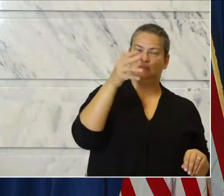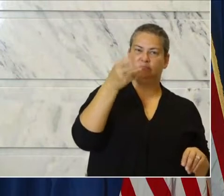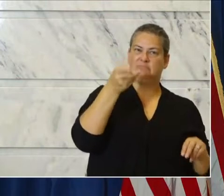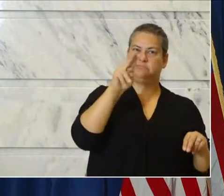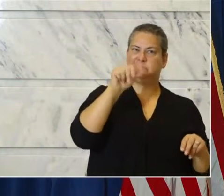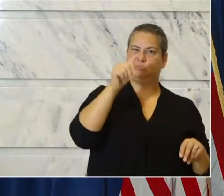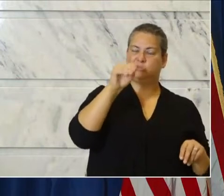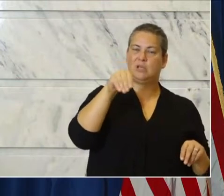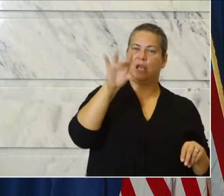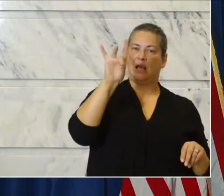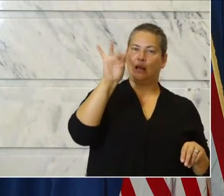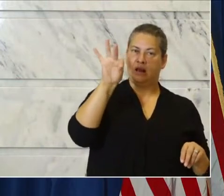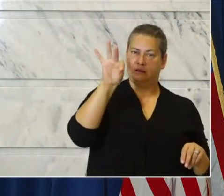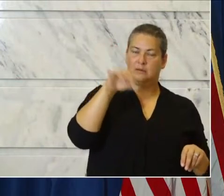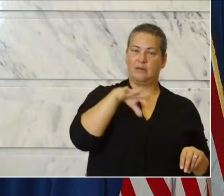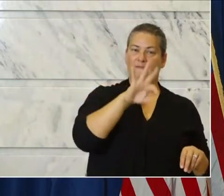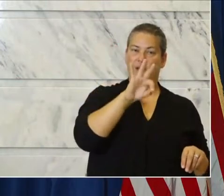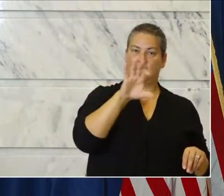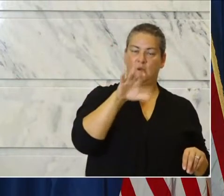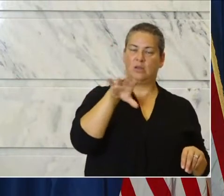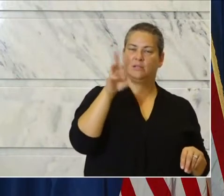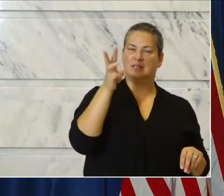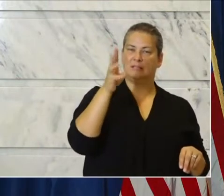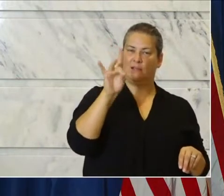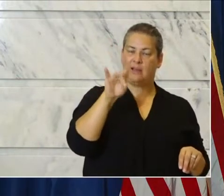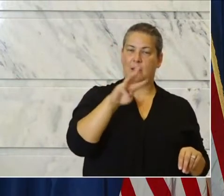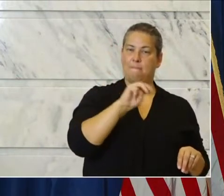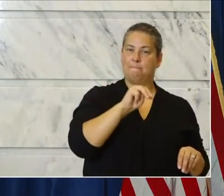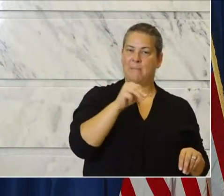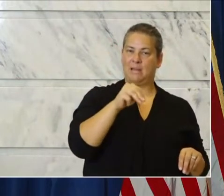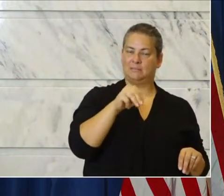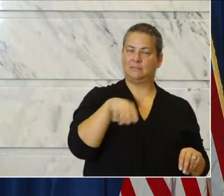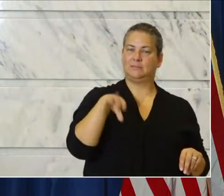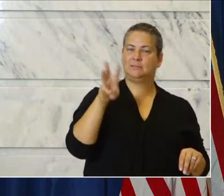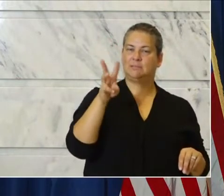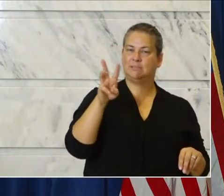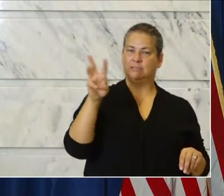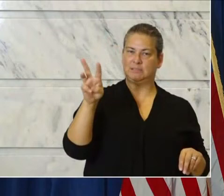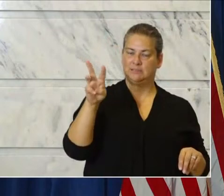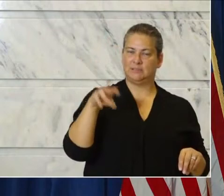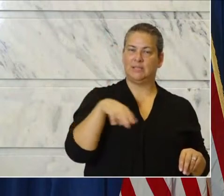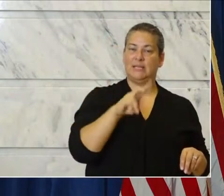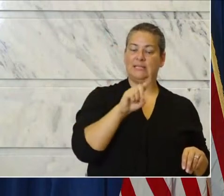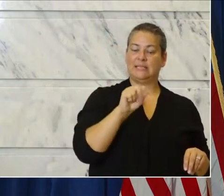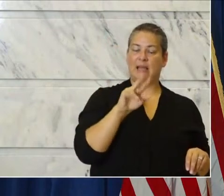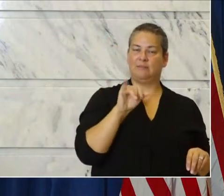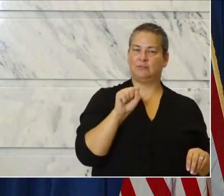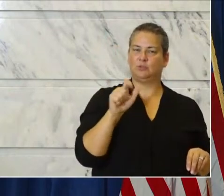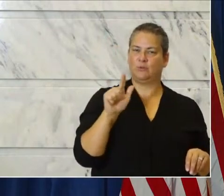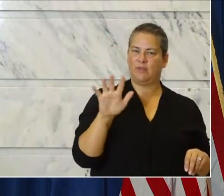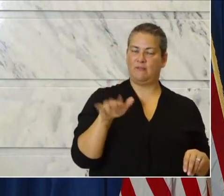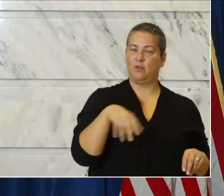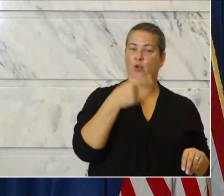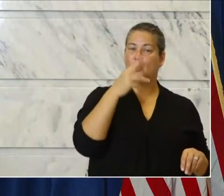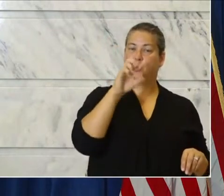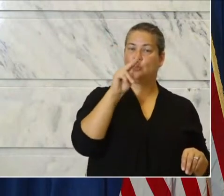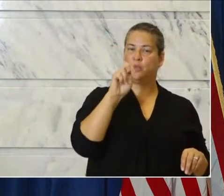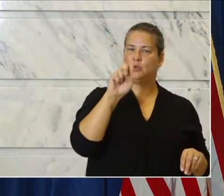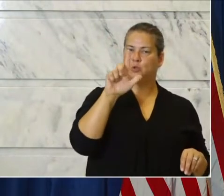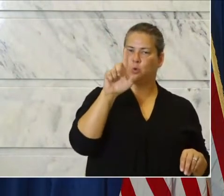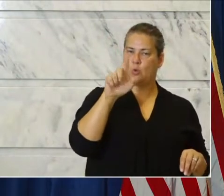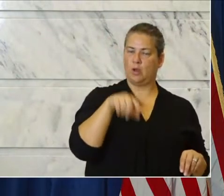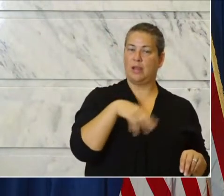results, 89. Fayette, 68. Madison, 66. Davis, 25. Greene,